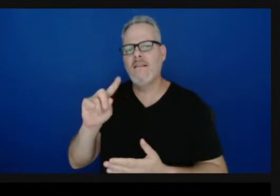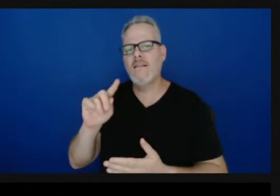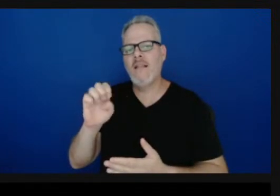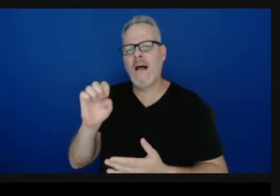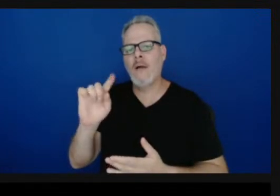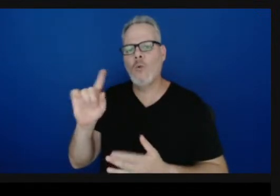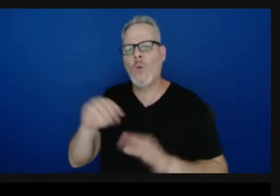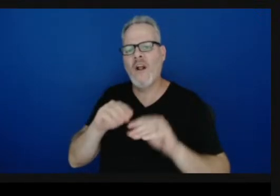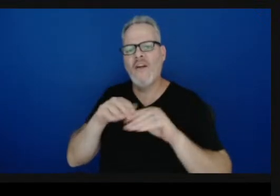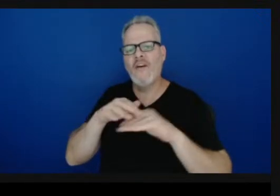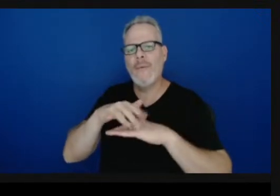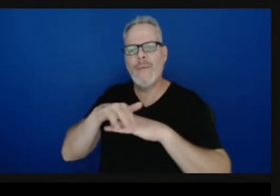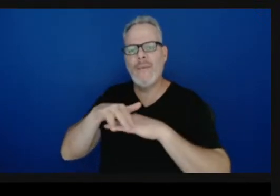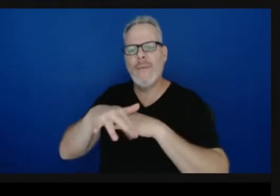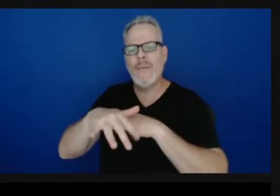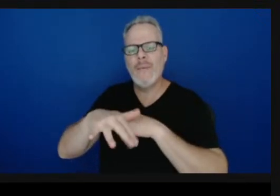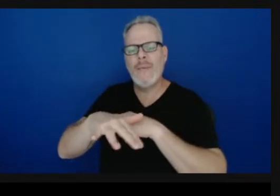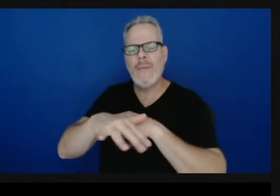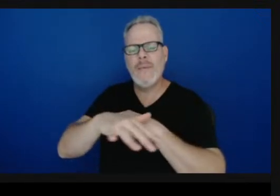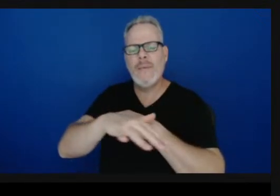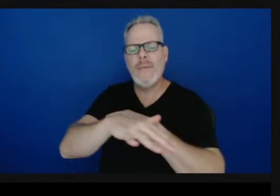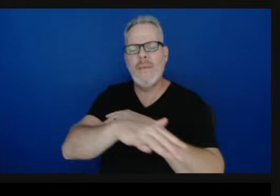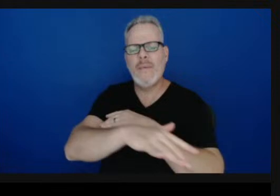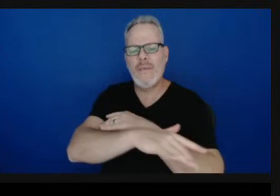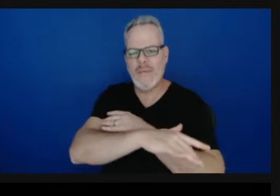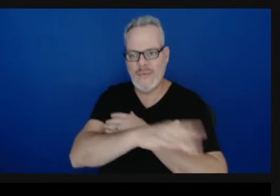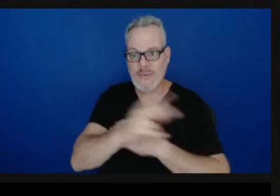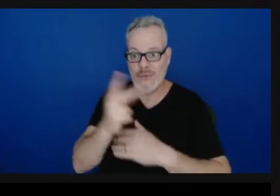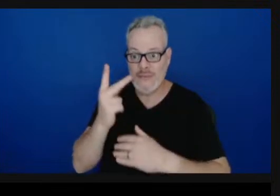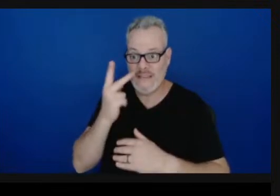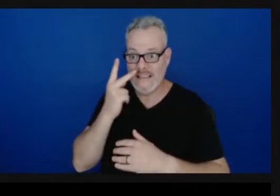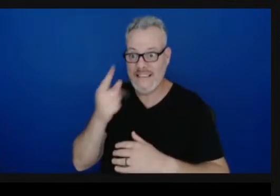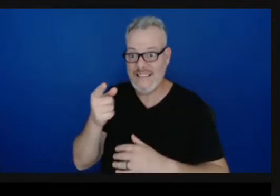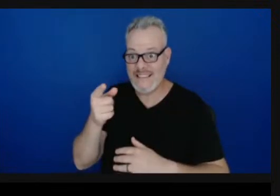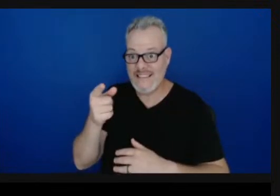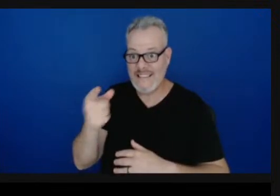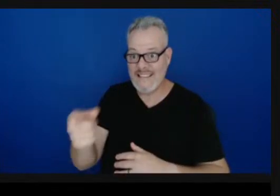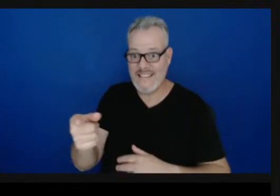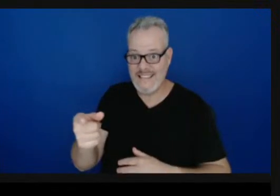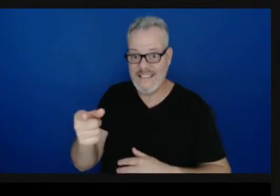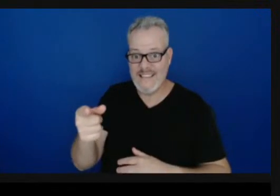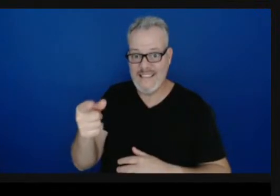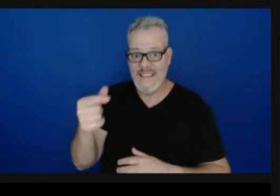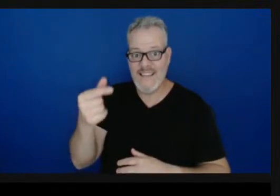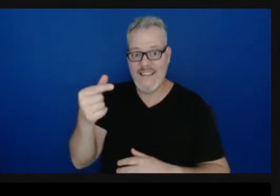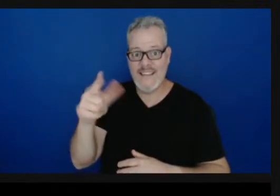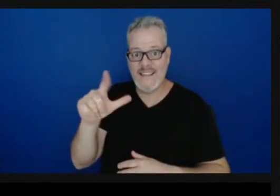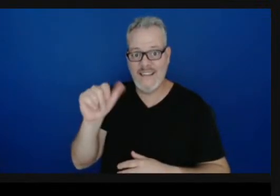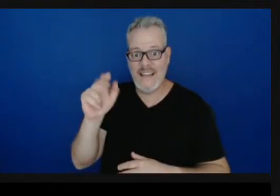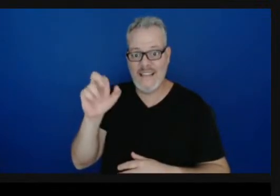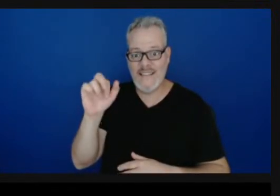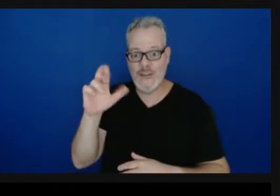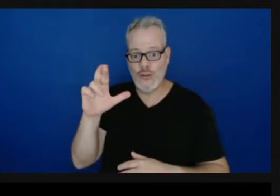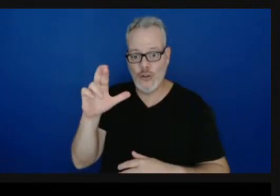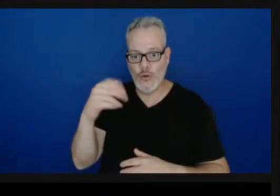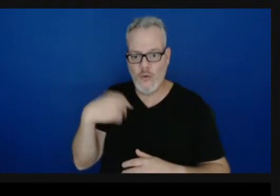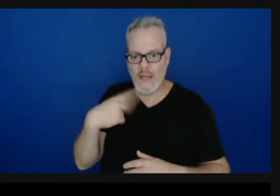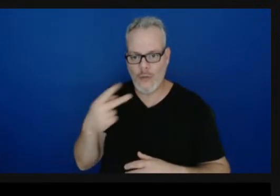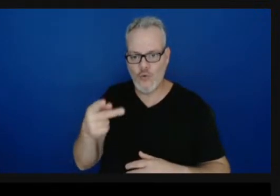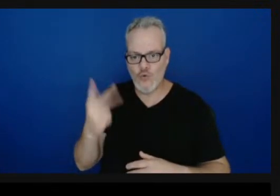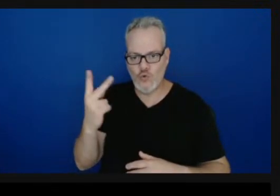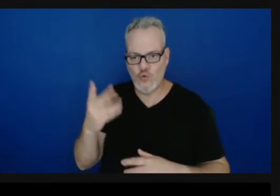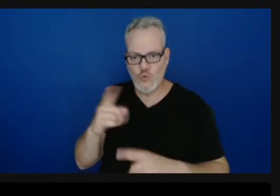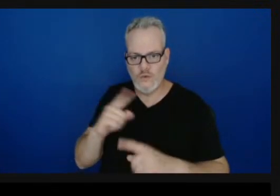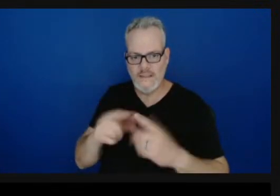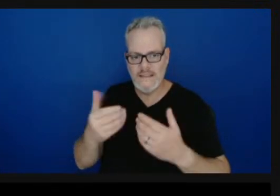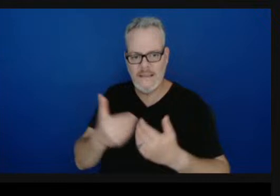the head wall of the Tahoma Glacier, 2 basins down here, the Nisqually and the Puyallup River,